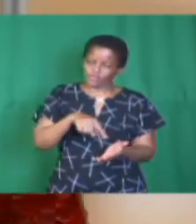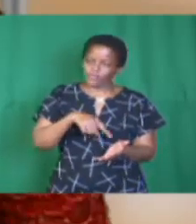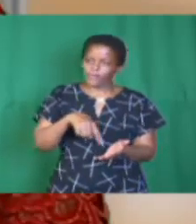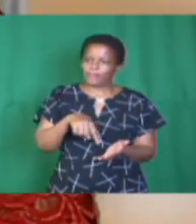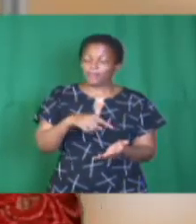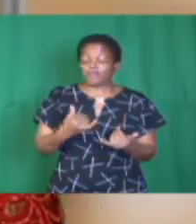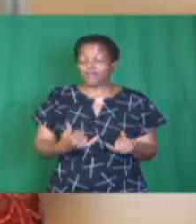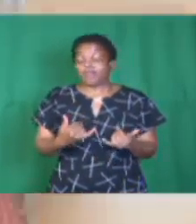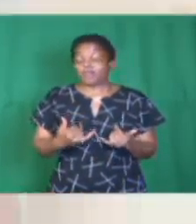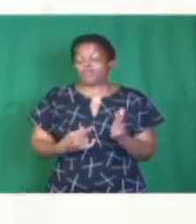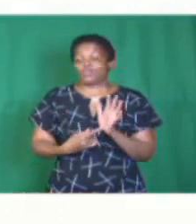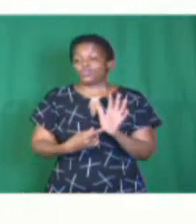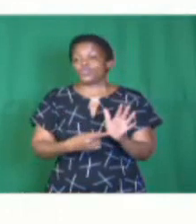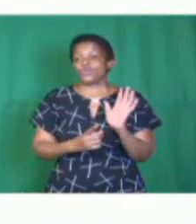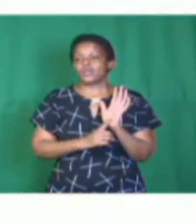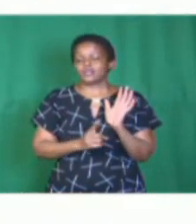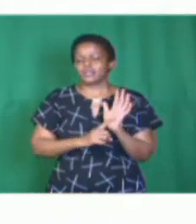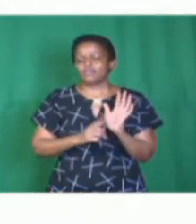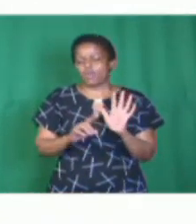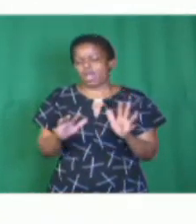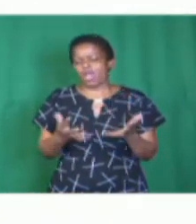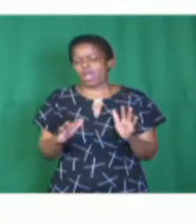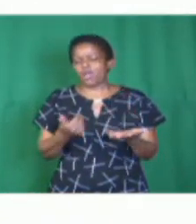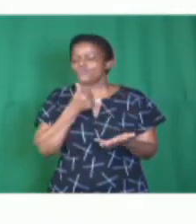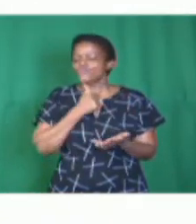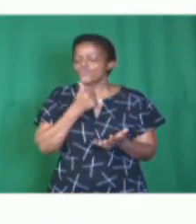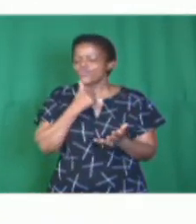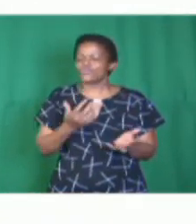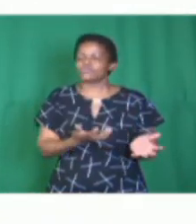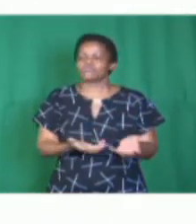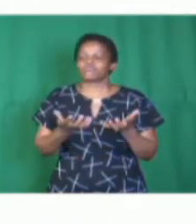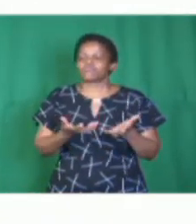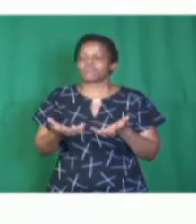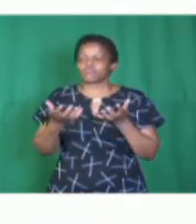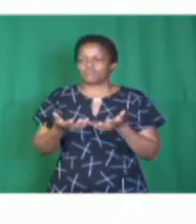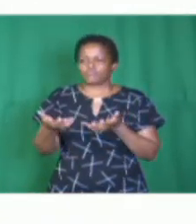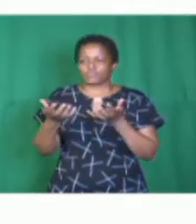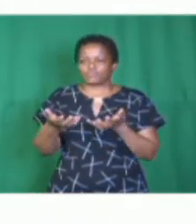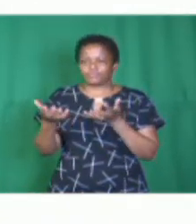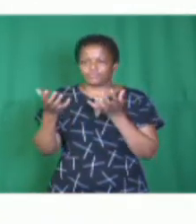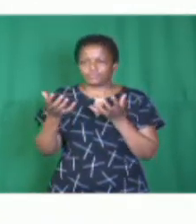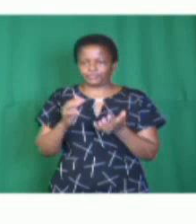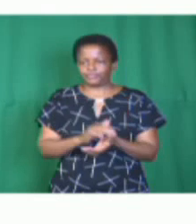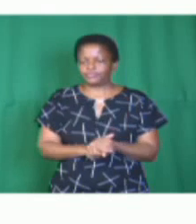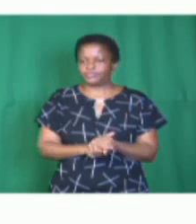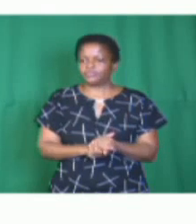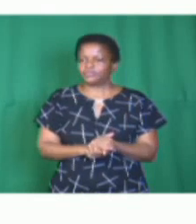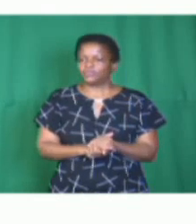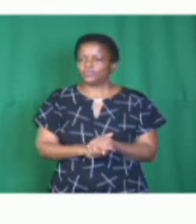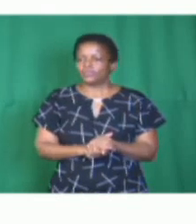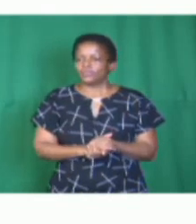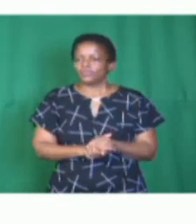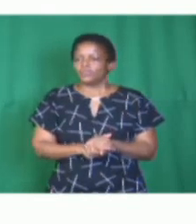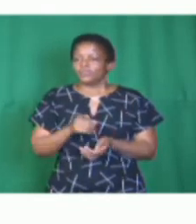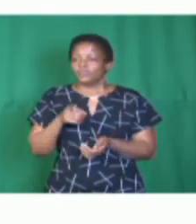isn't just an example of an apparatus that is used when carrying out evaporation. So